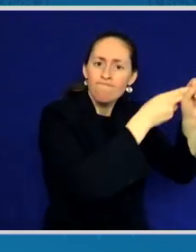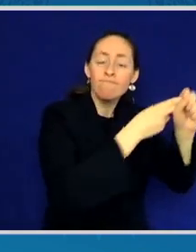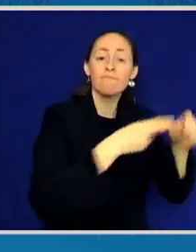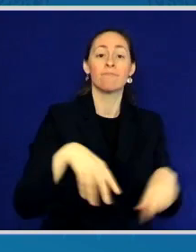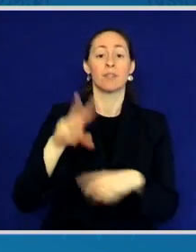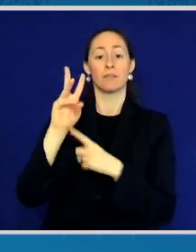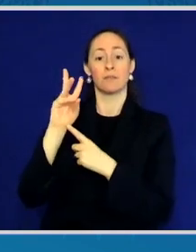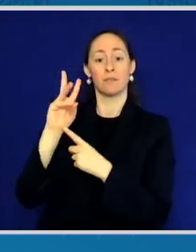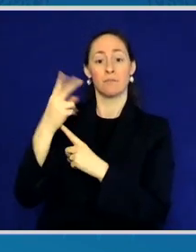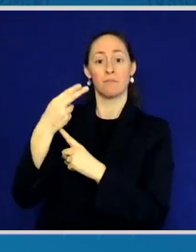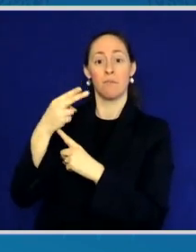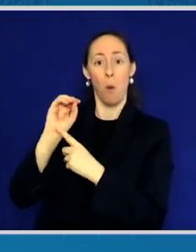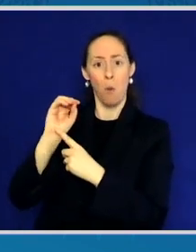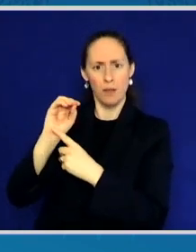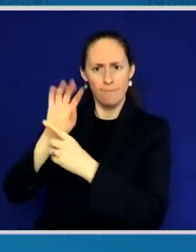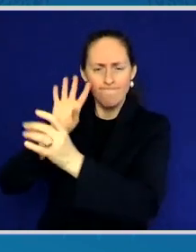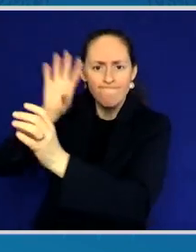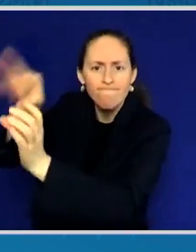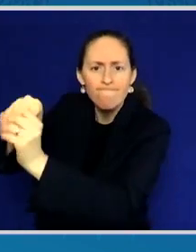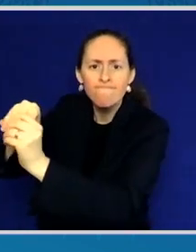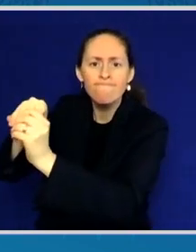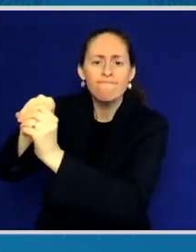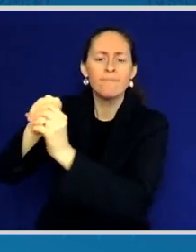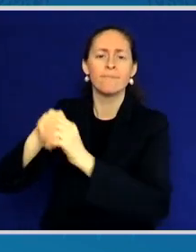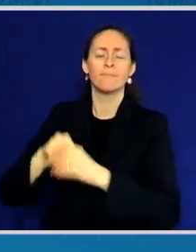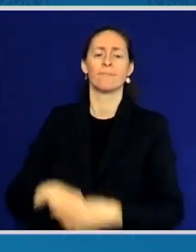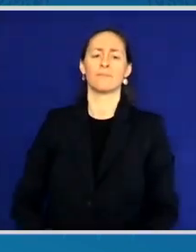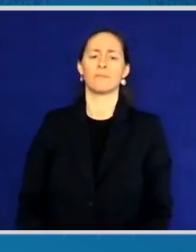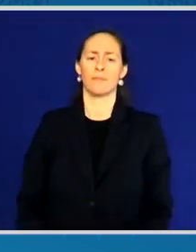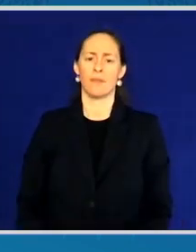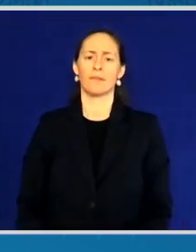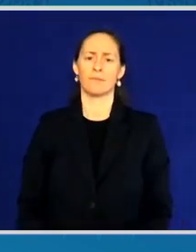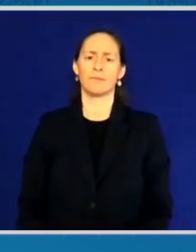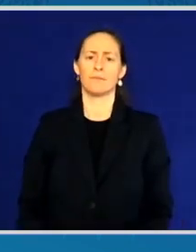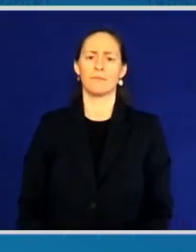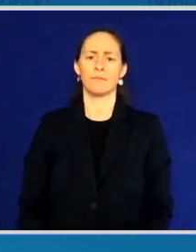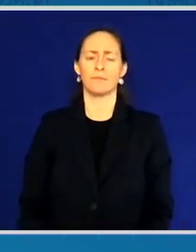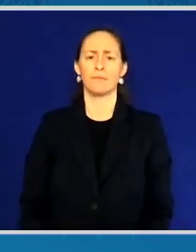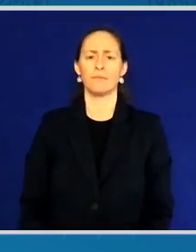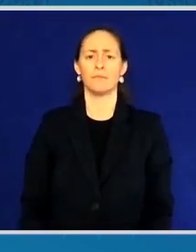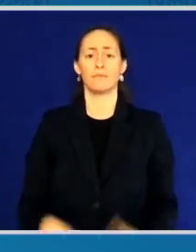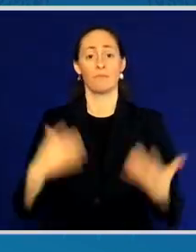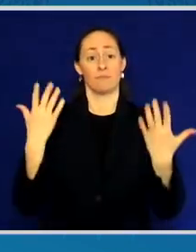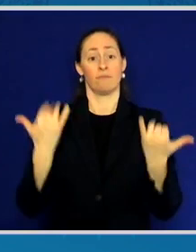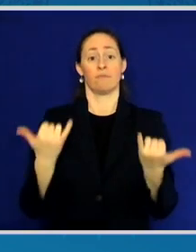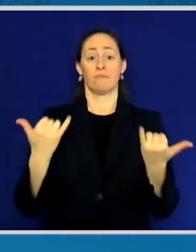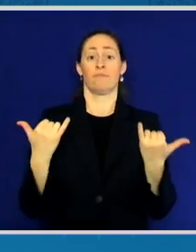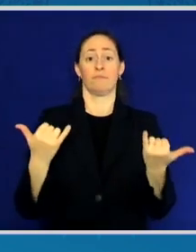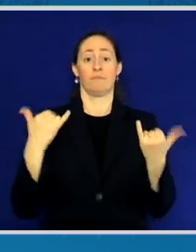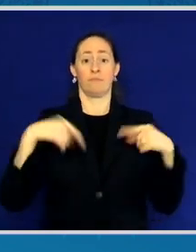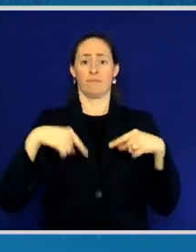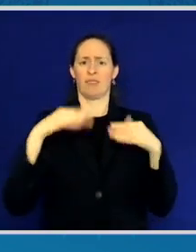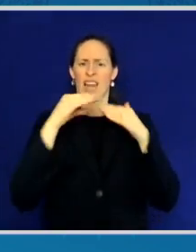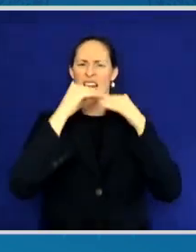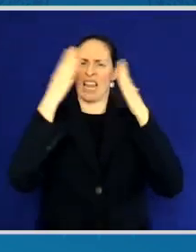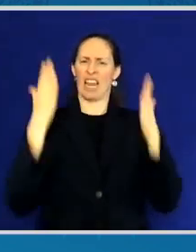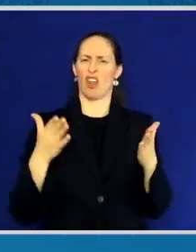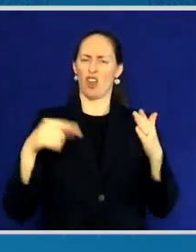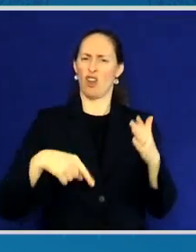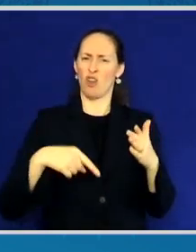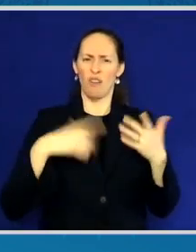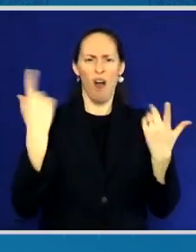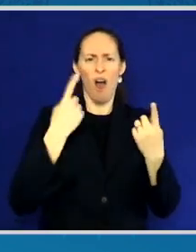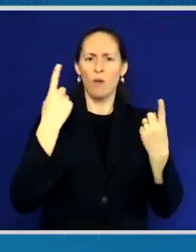leader, eradicated smallpox, essentially with public health, eradicated polio, kept Ebola virus from spreading here